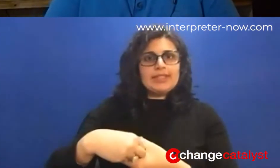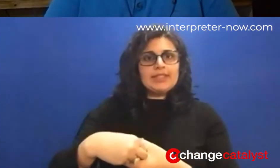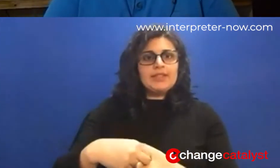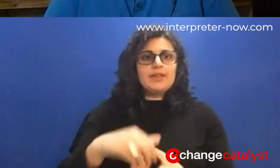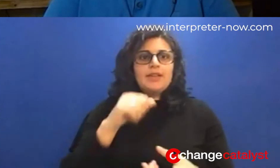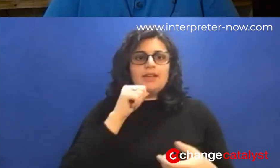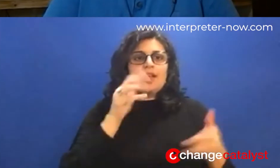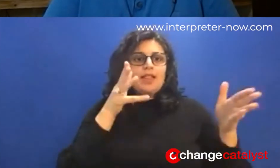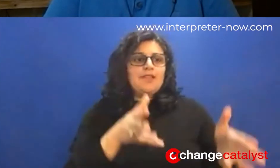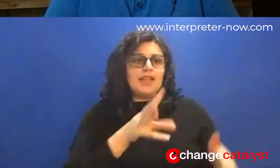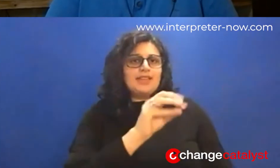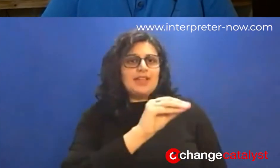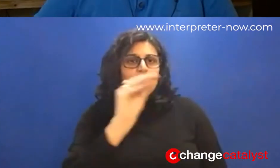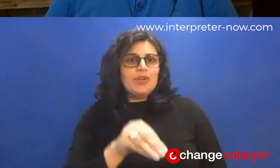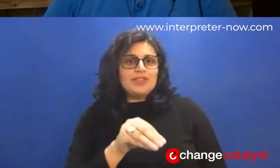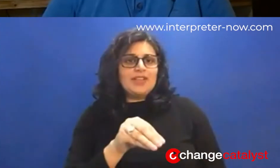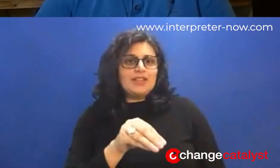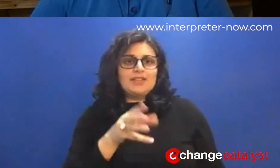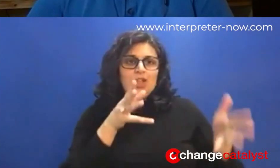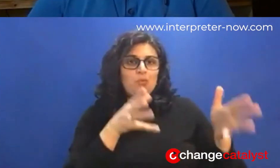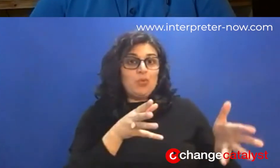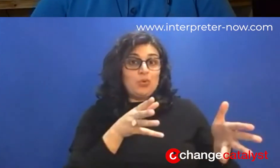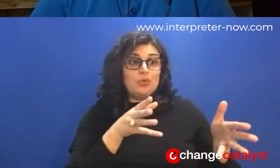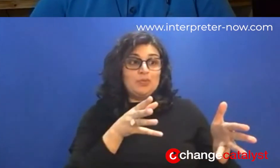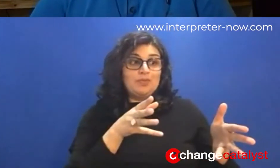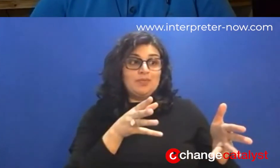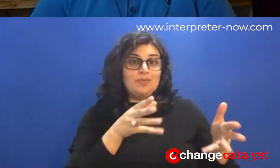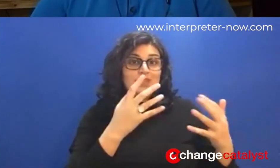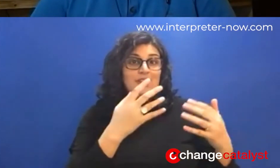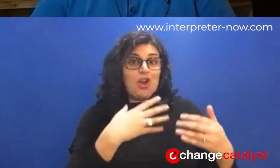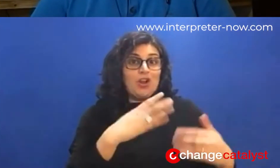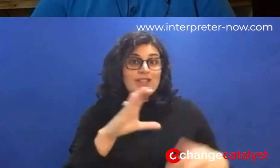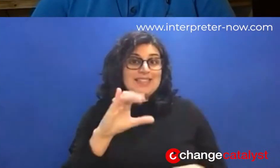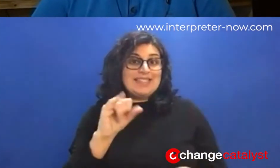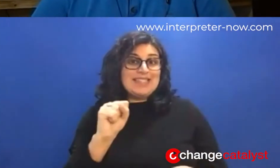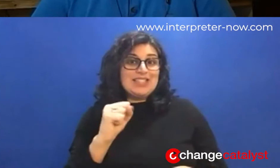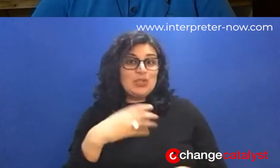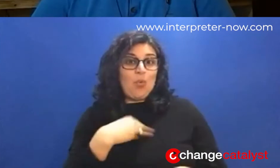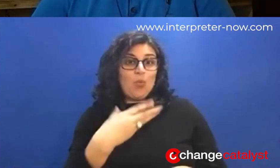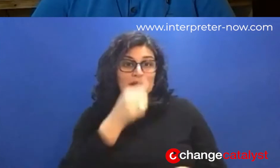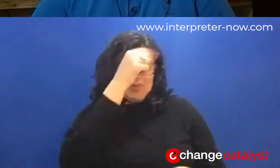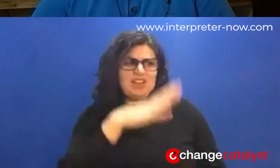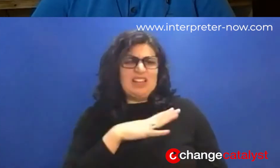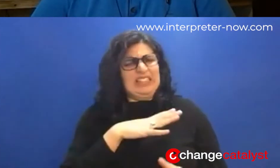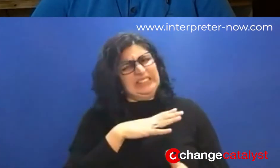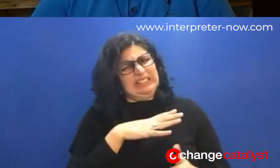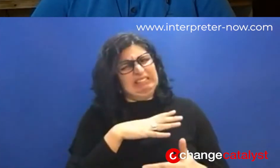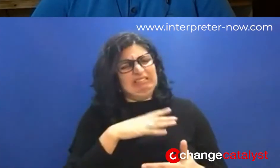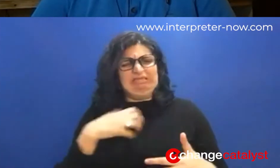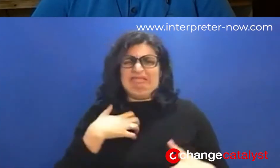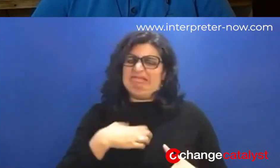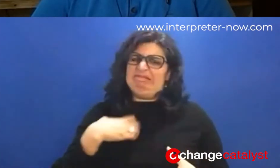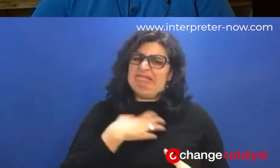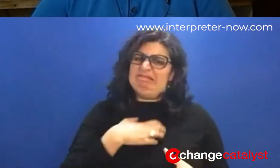leaving out the 60% of the room that are still cis white men, and which bothered her and bothered